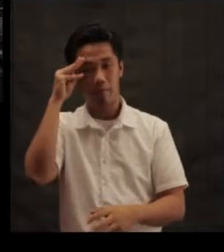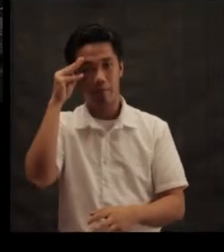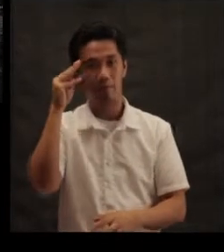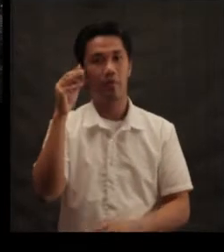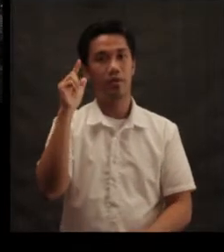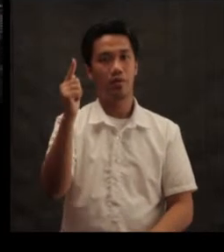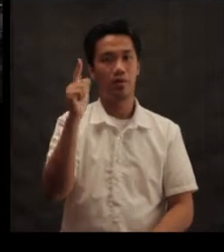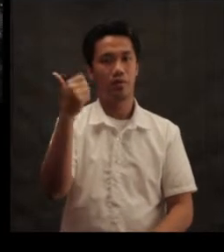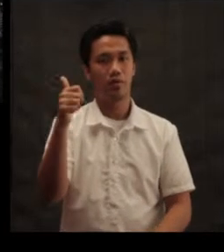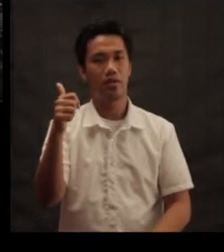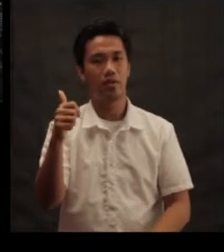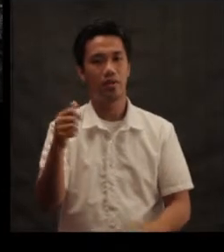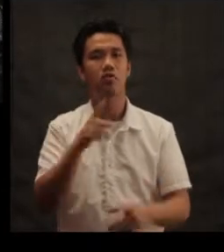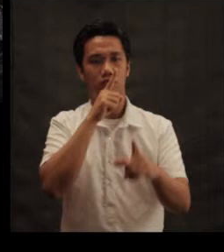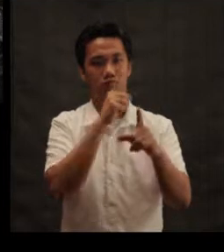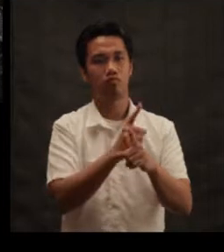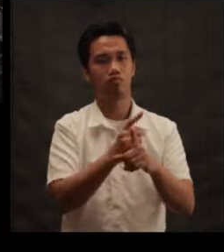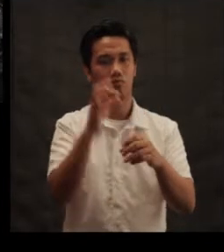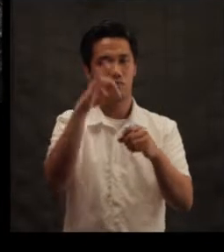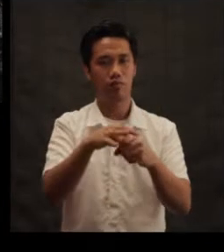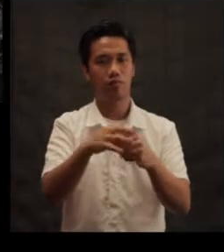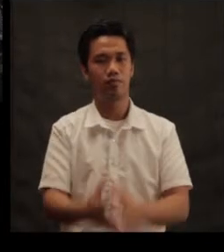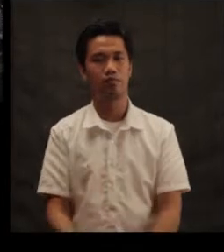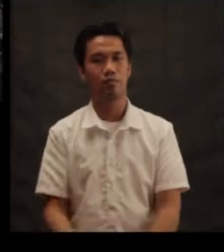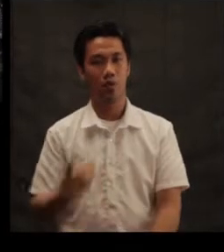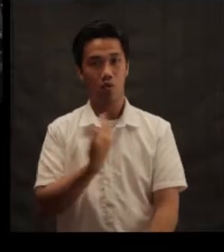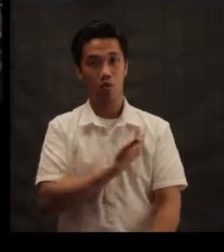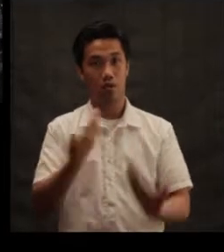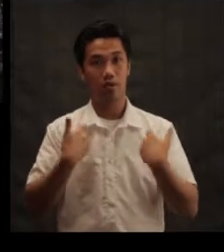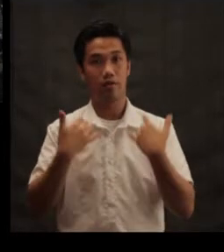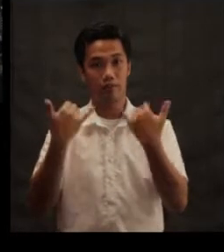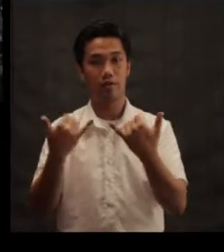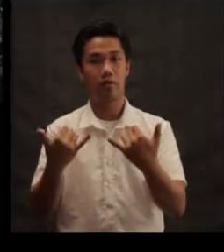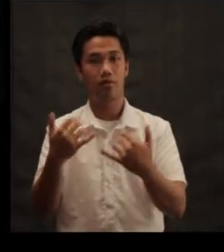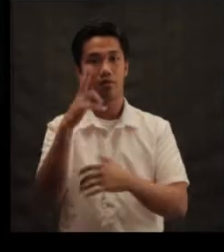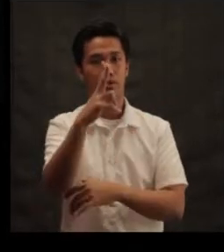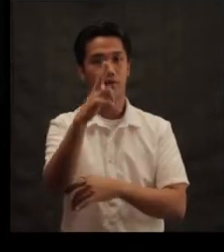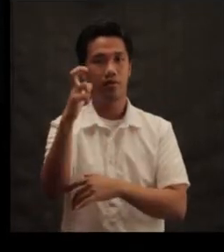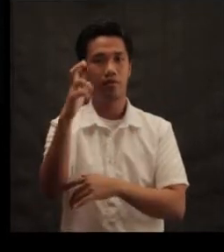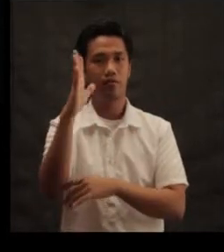2010, 53% lang ang aktual na mga bumoto. We have, as of today,